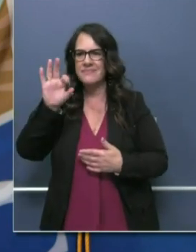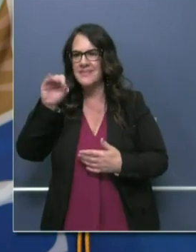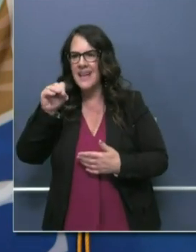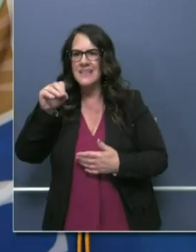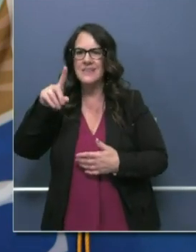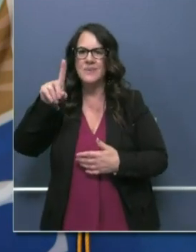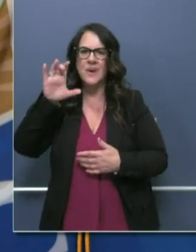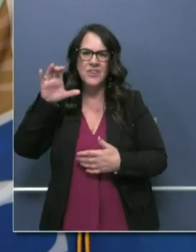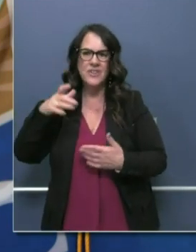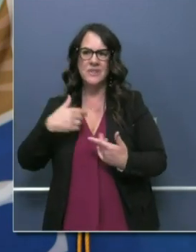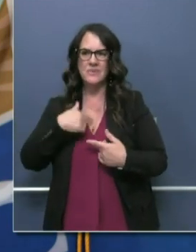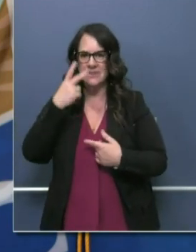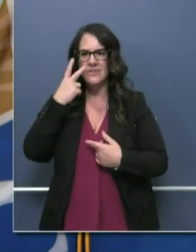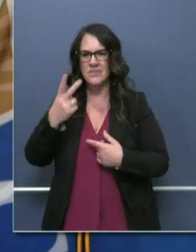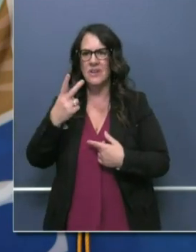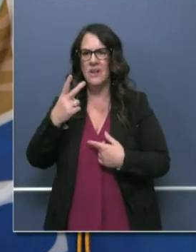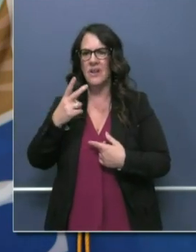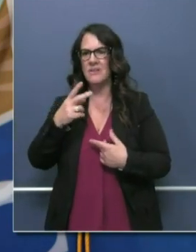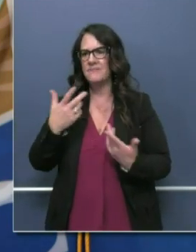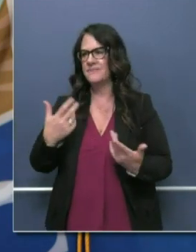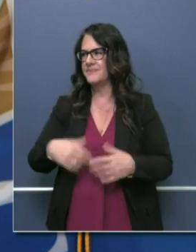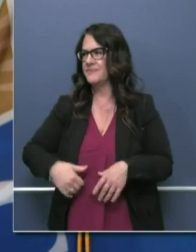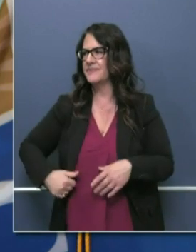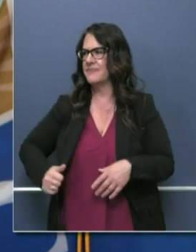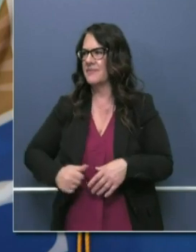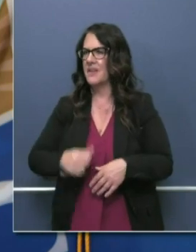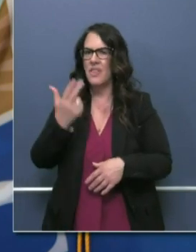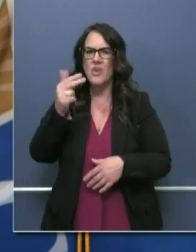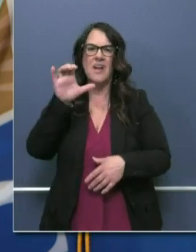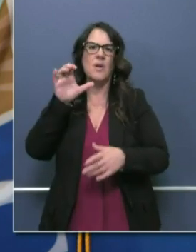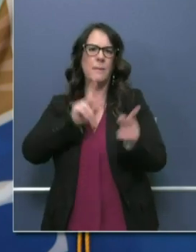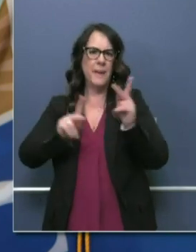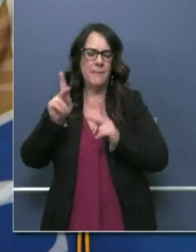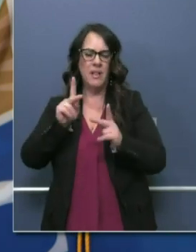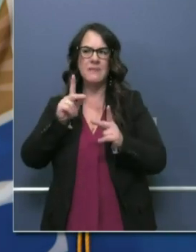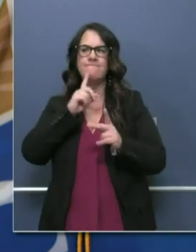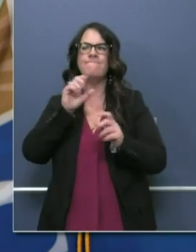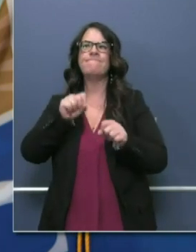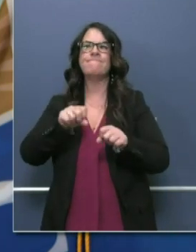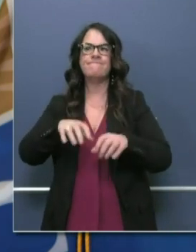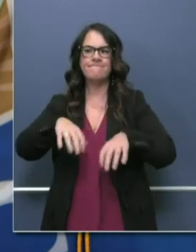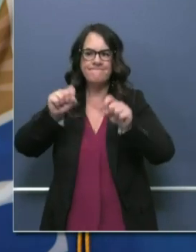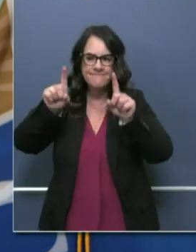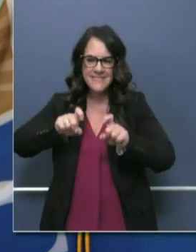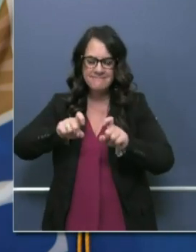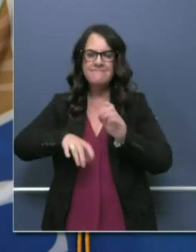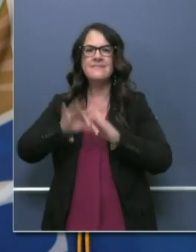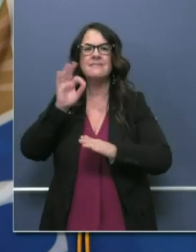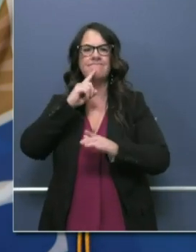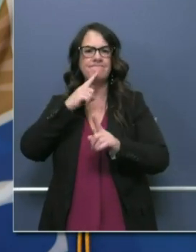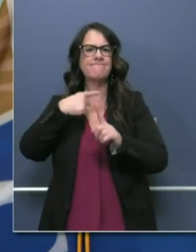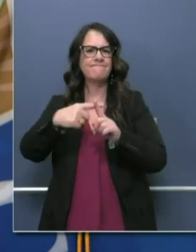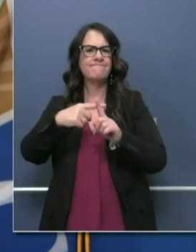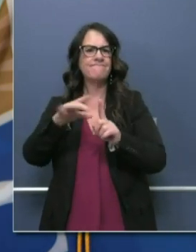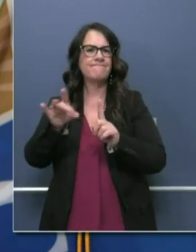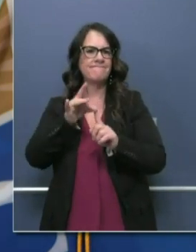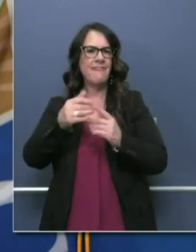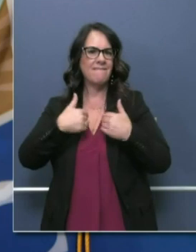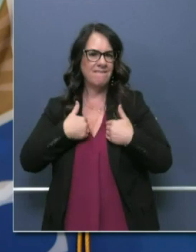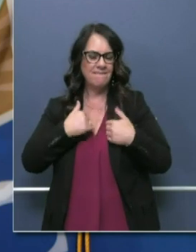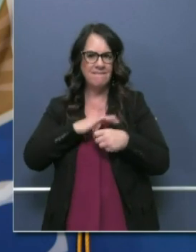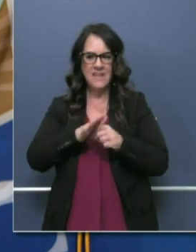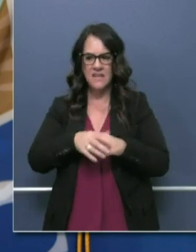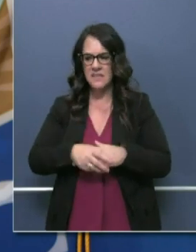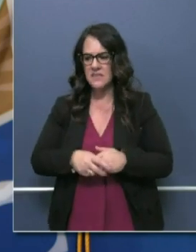of 1,321 individuals that tested positive for COVID-19. That's within the margin of error, kind of where we've